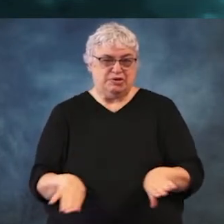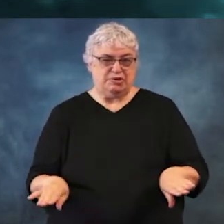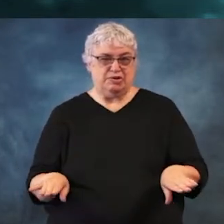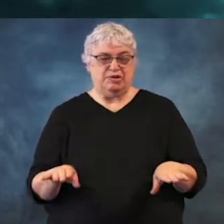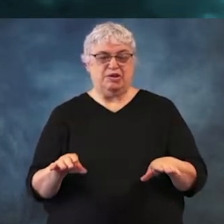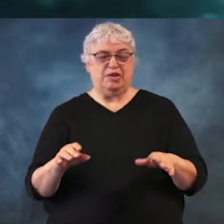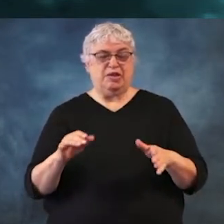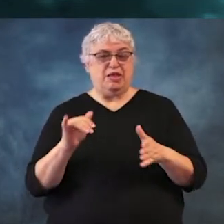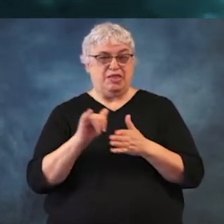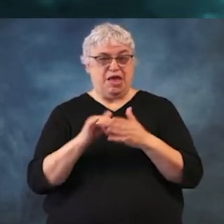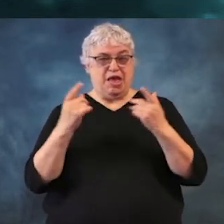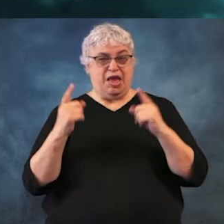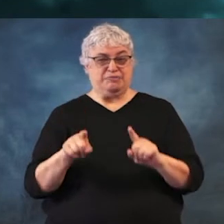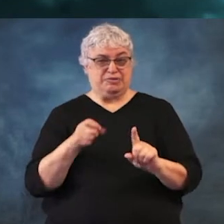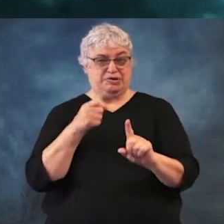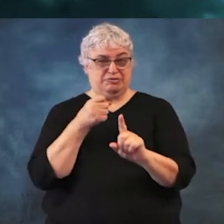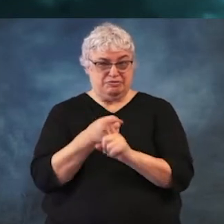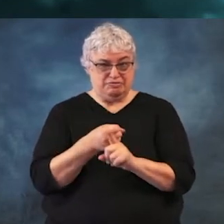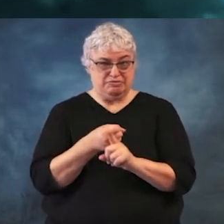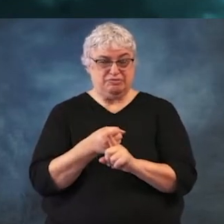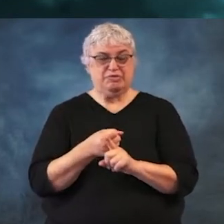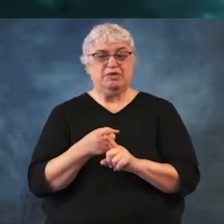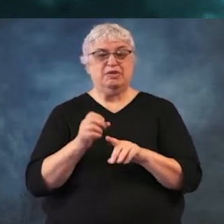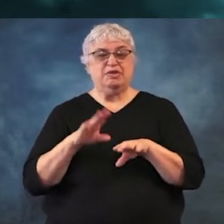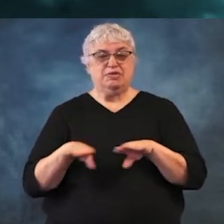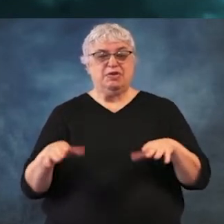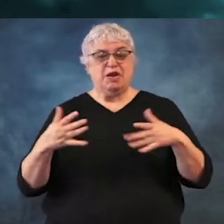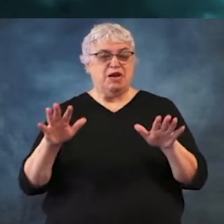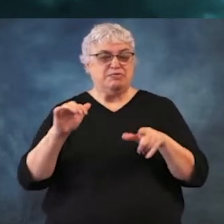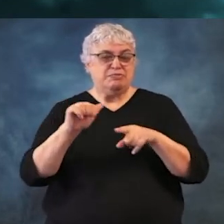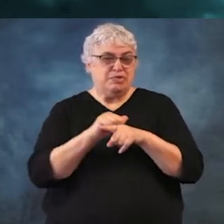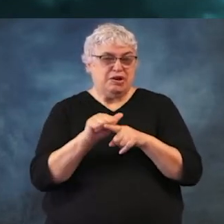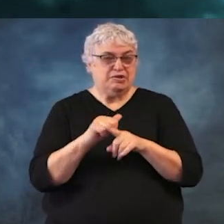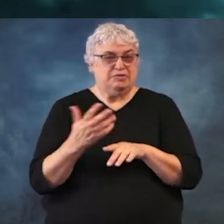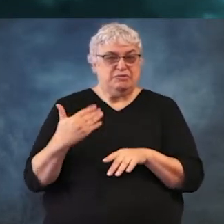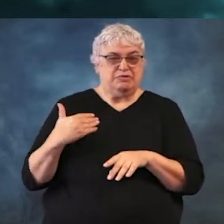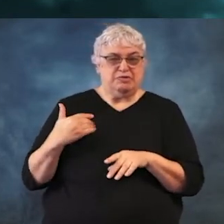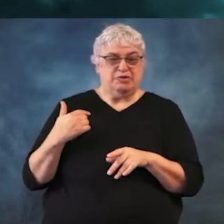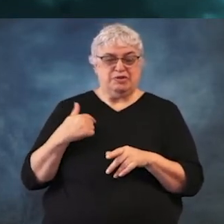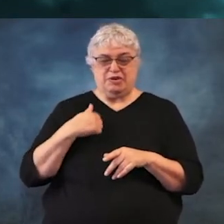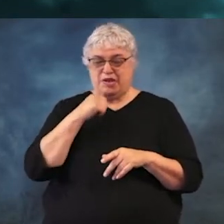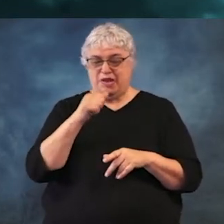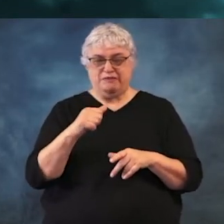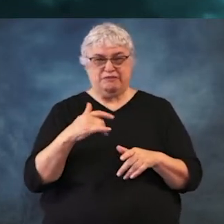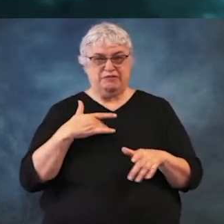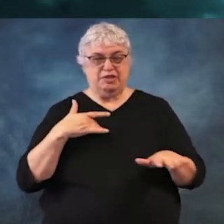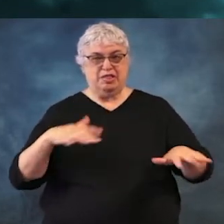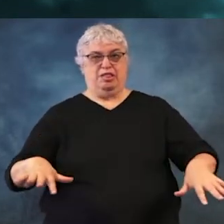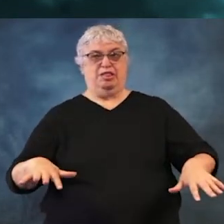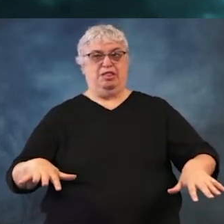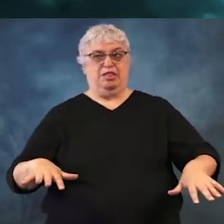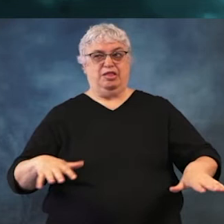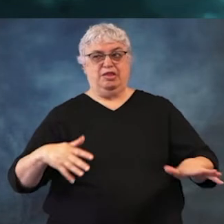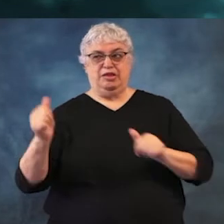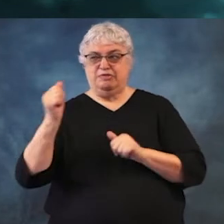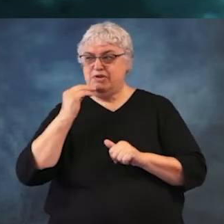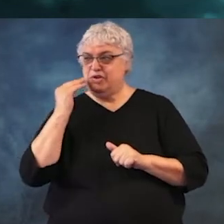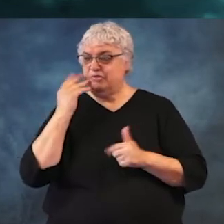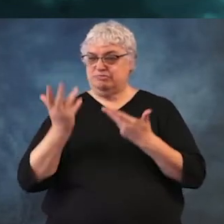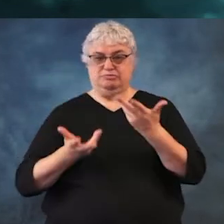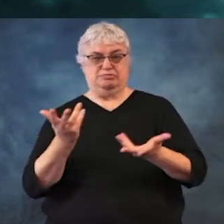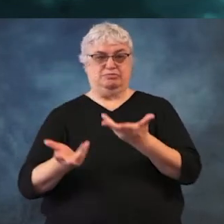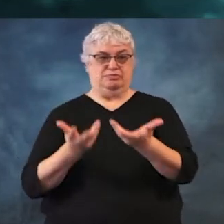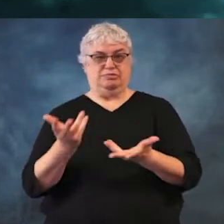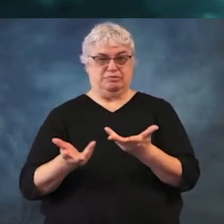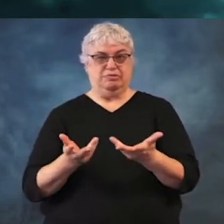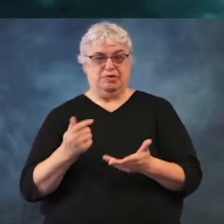a disaster does happen, that they're not so traumatized by having to leave their home and their comfort. So I would